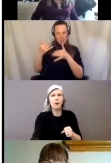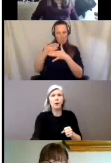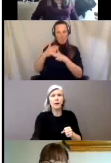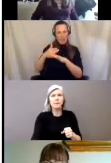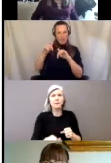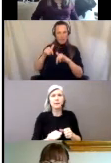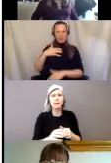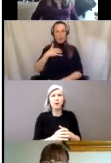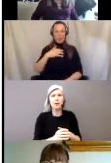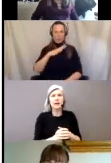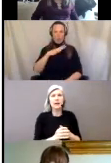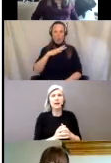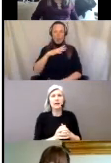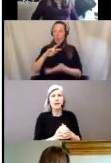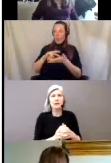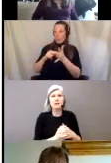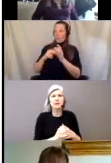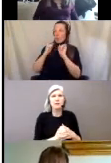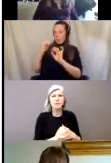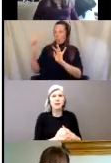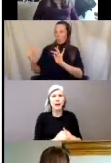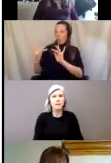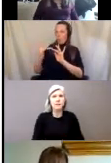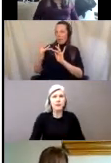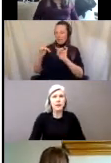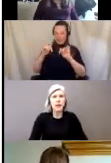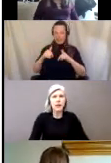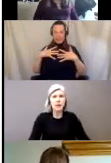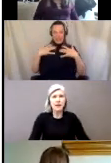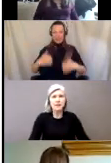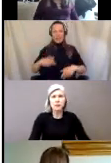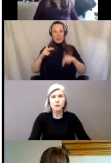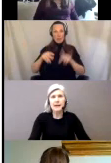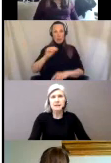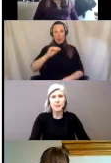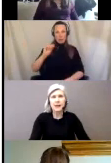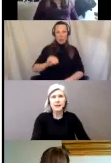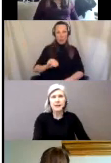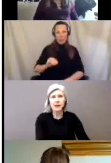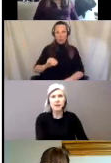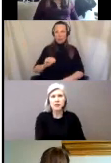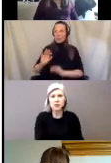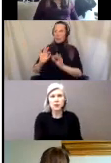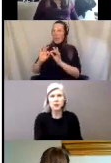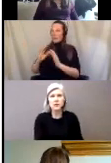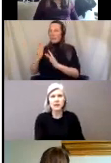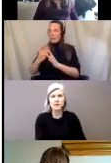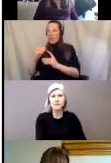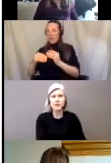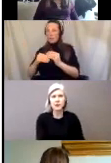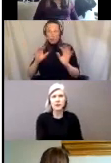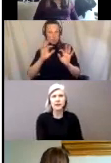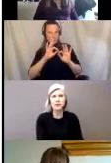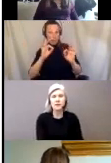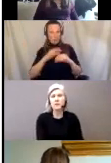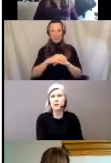Public Health. Sorry, Megan, if I can just interrupt. That's great, but to use even